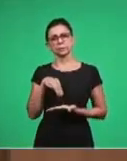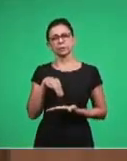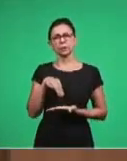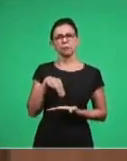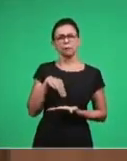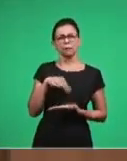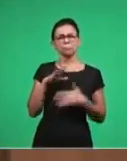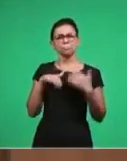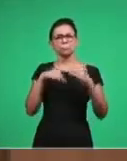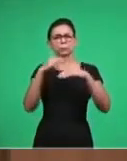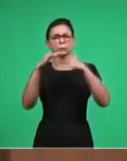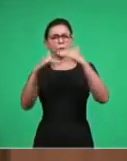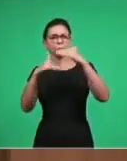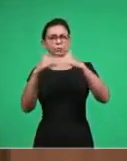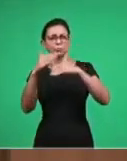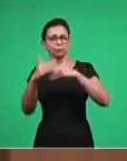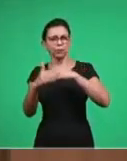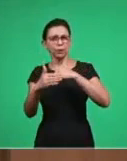with us.